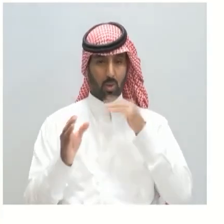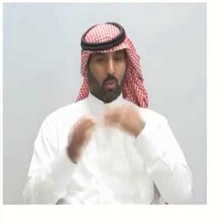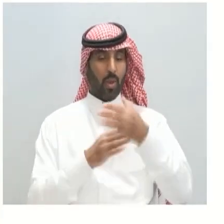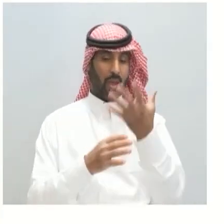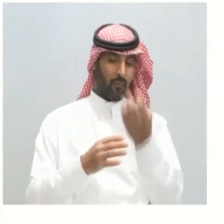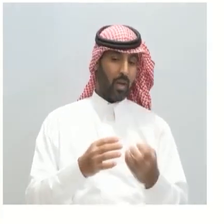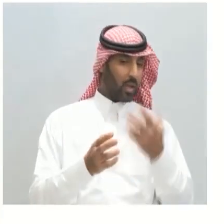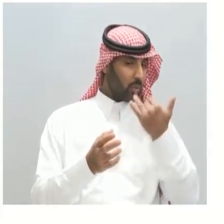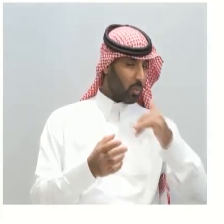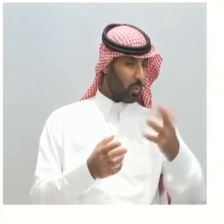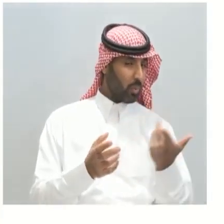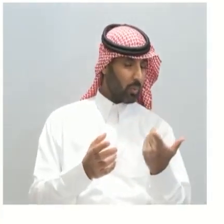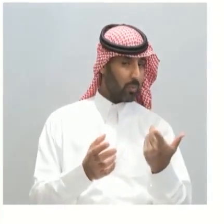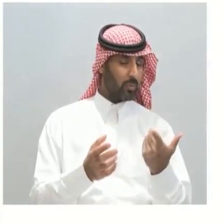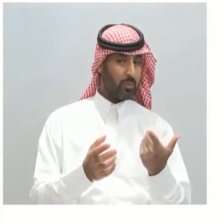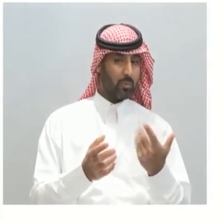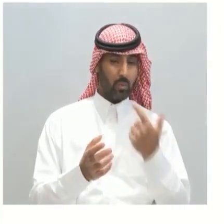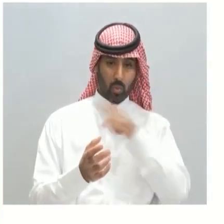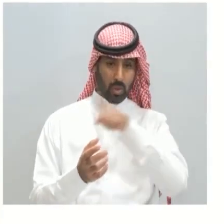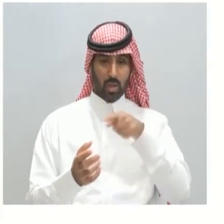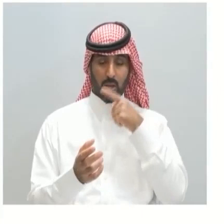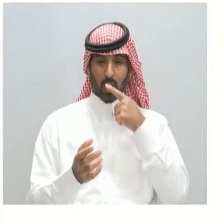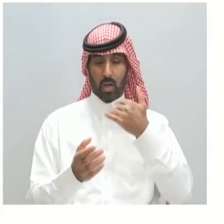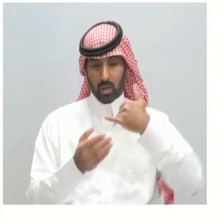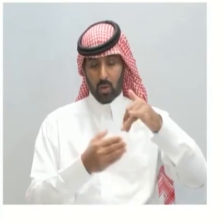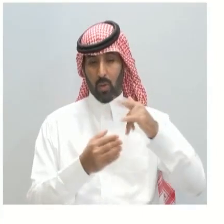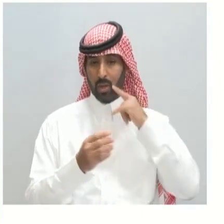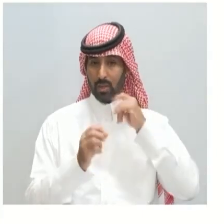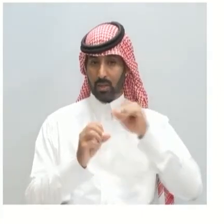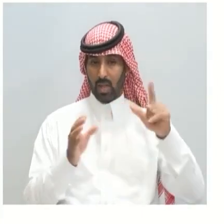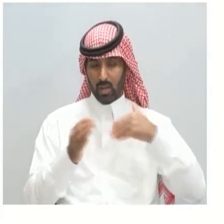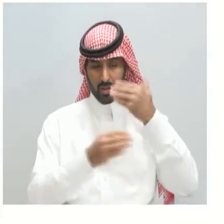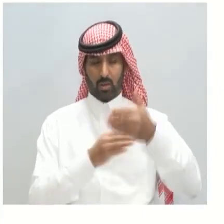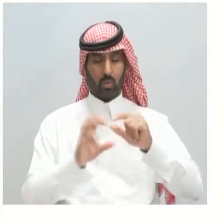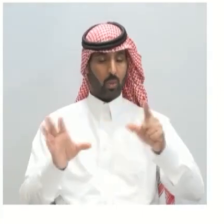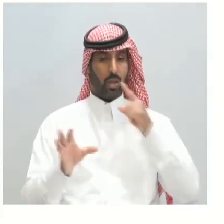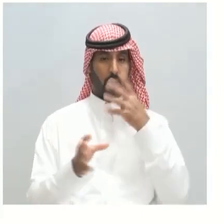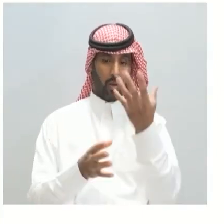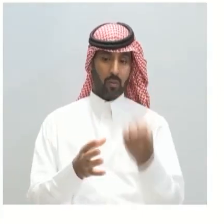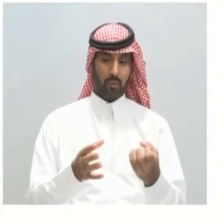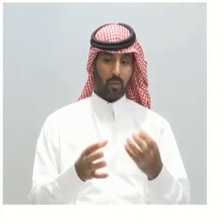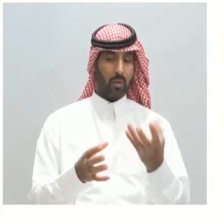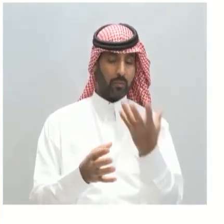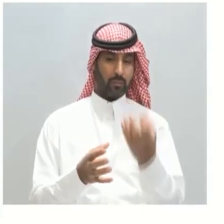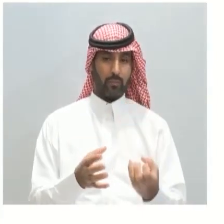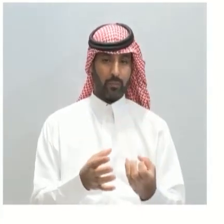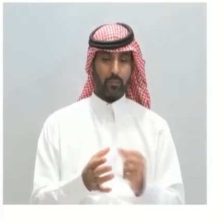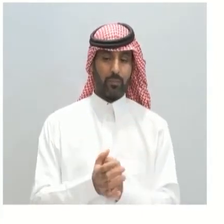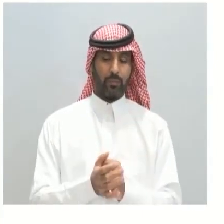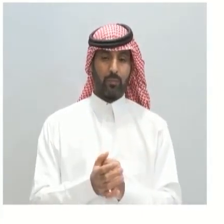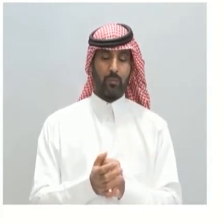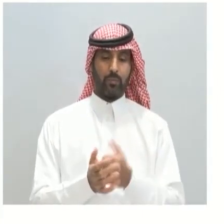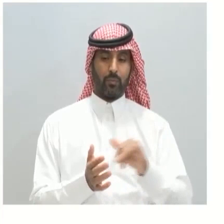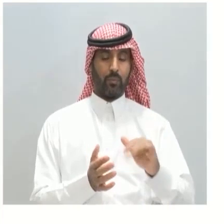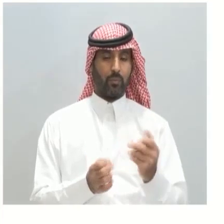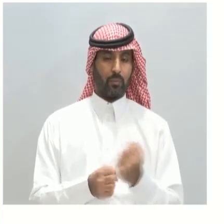it. We're going on a vacation next week. We're about it. So we're